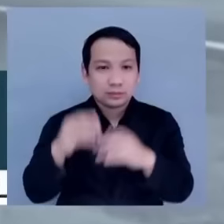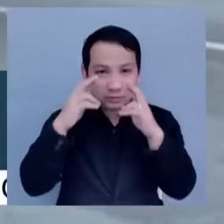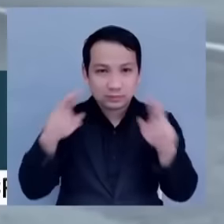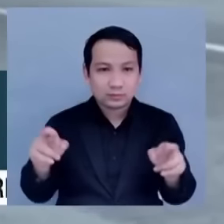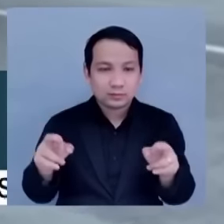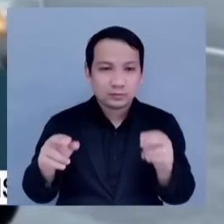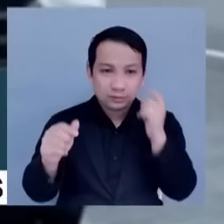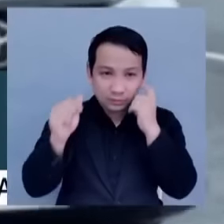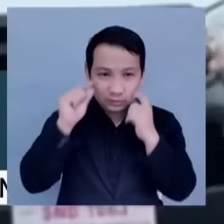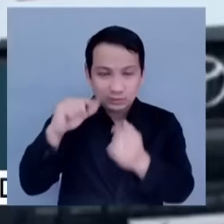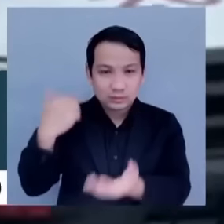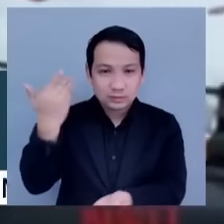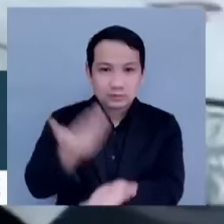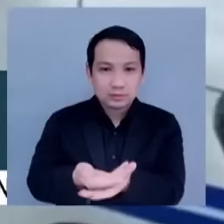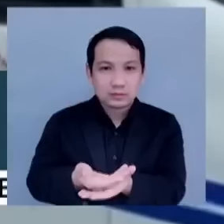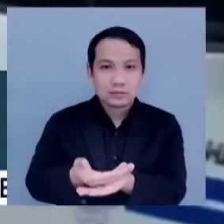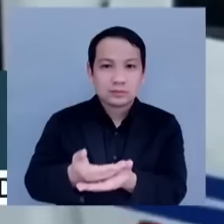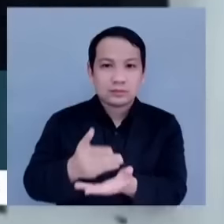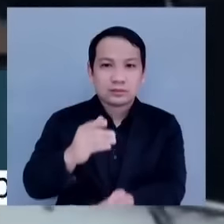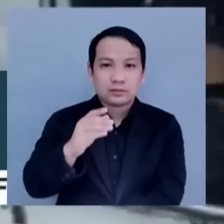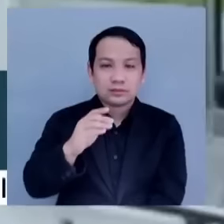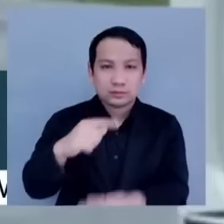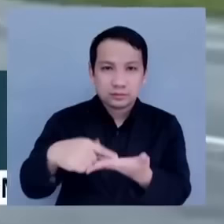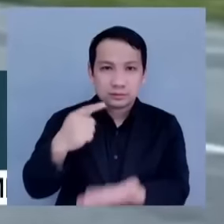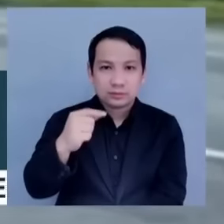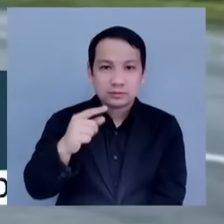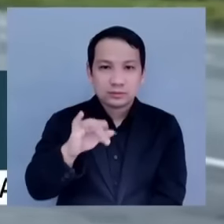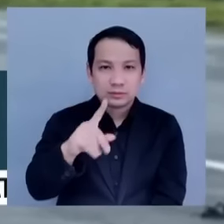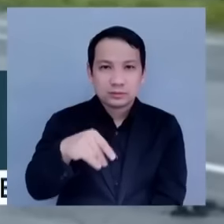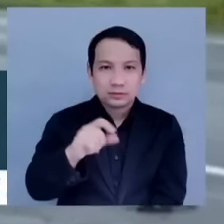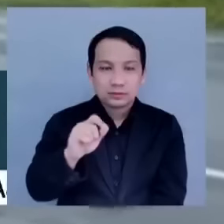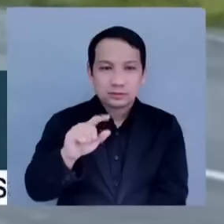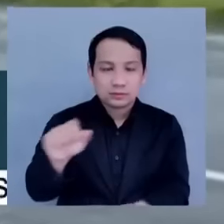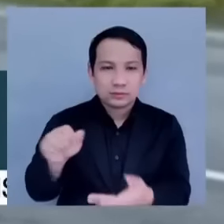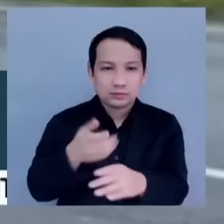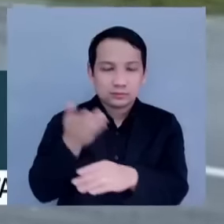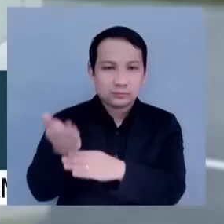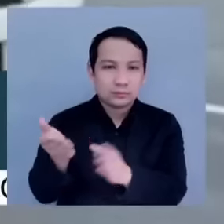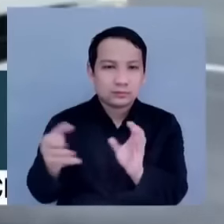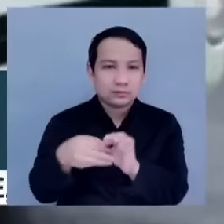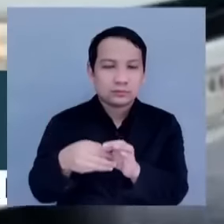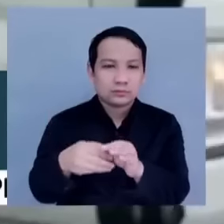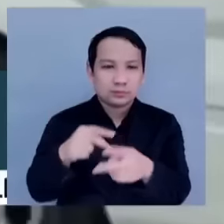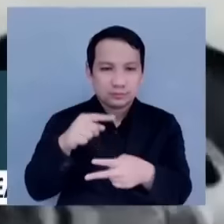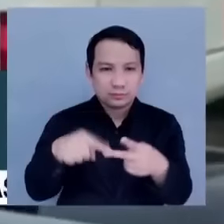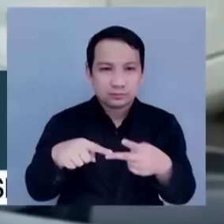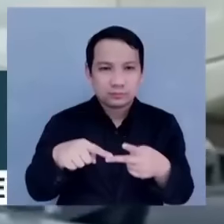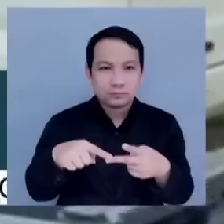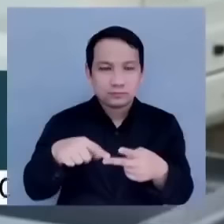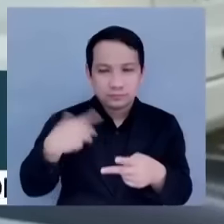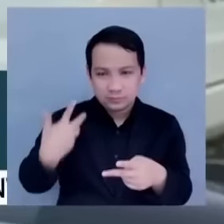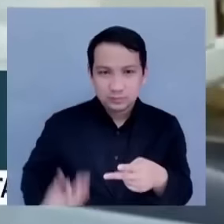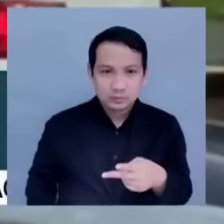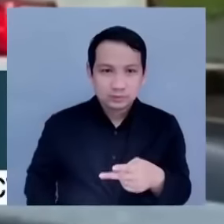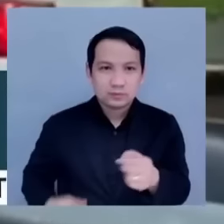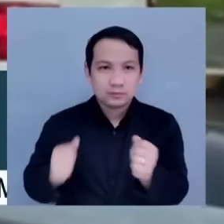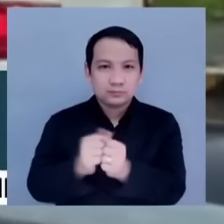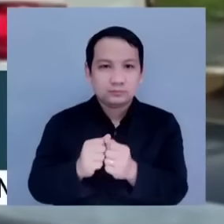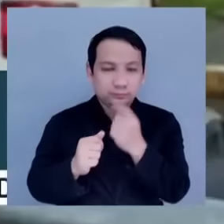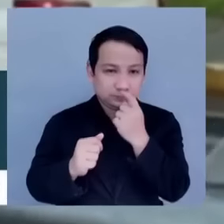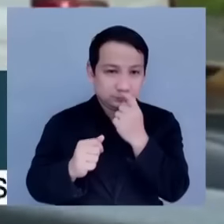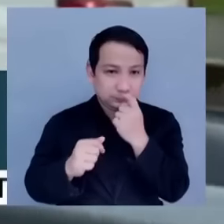Goh arrived here in Kapas, Tarlac to face the judge who issued the arrest warrant against her for two counts of graft and corruption charges, which is a bailable